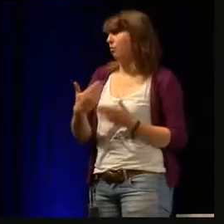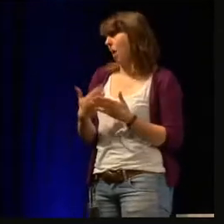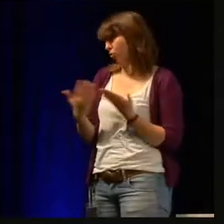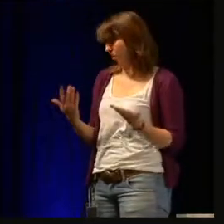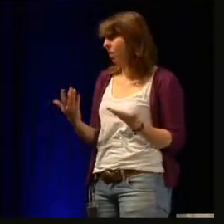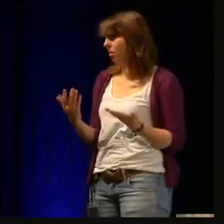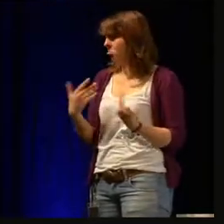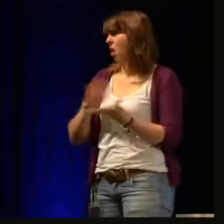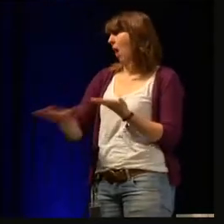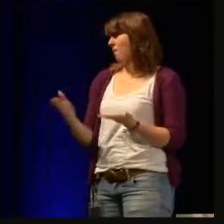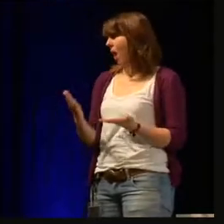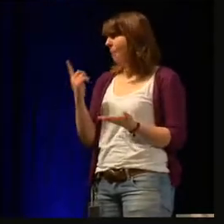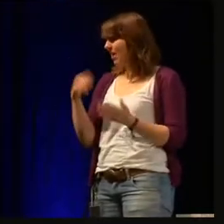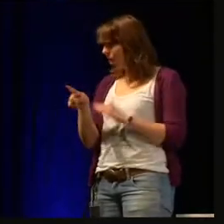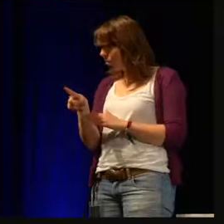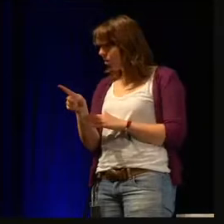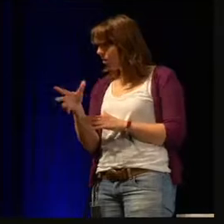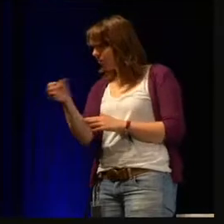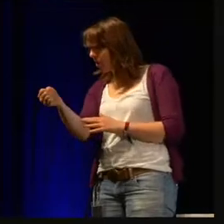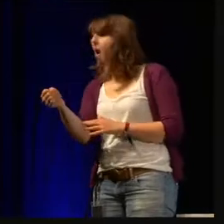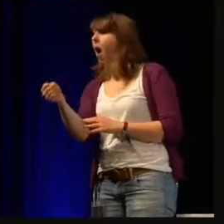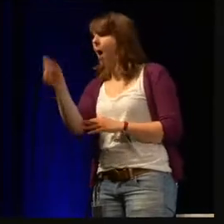We use data that is very easily accessible,